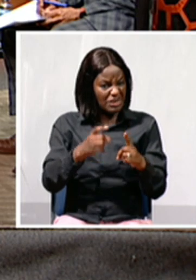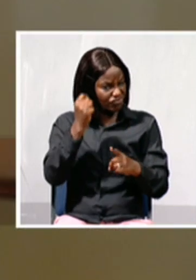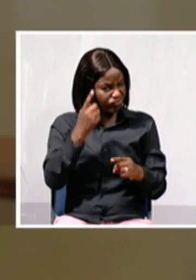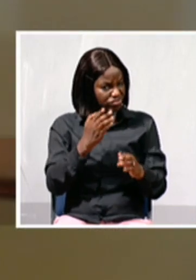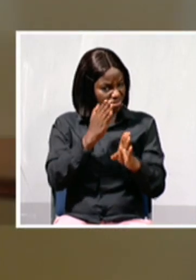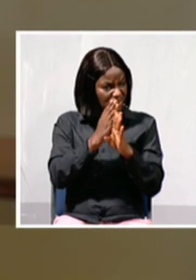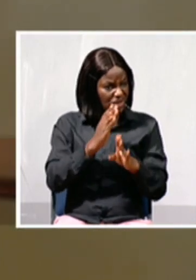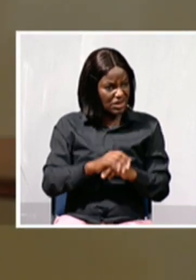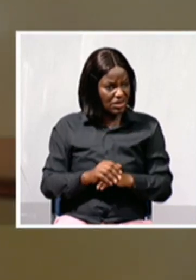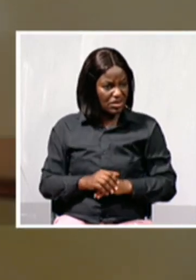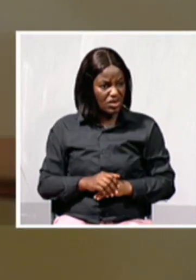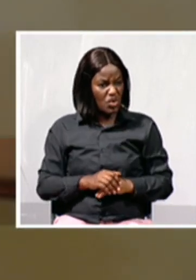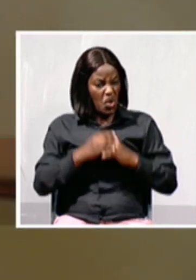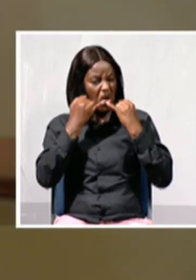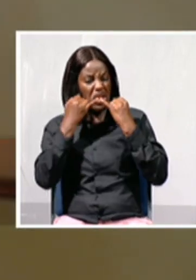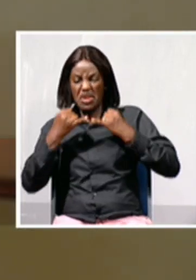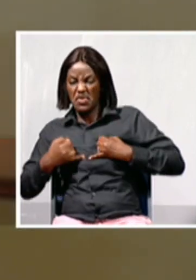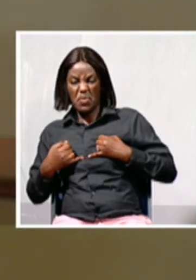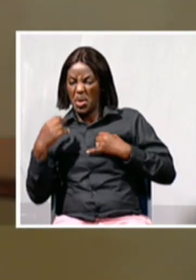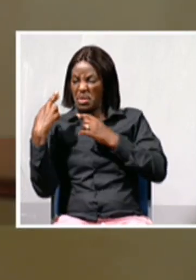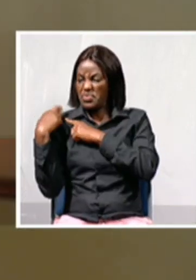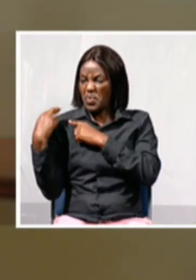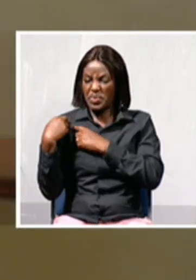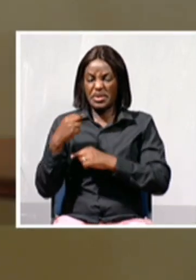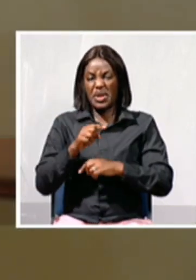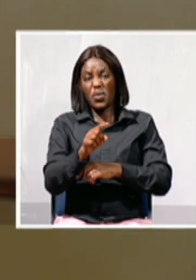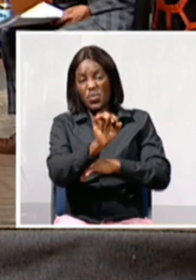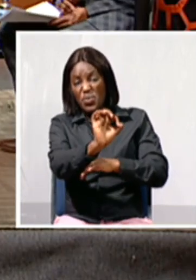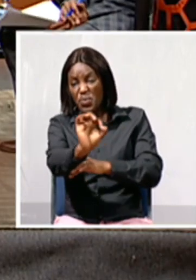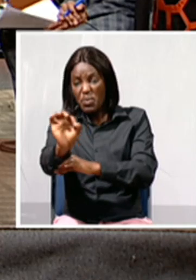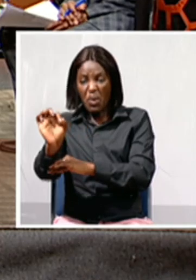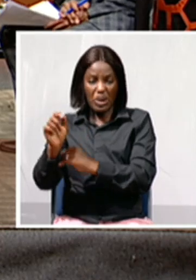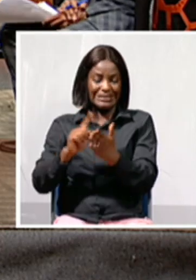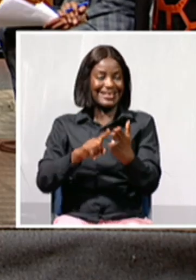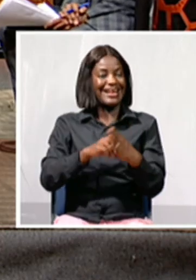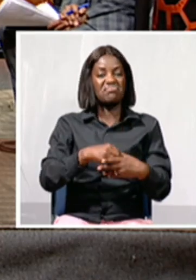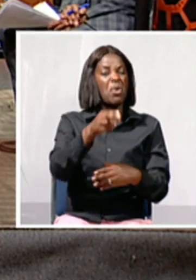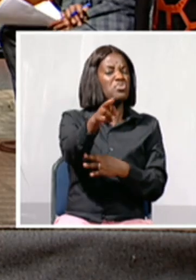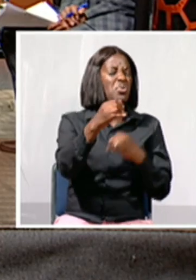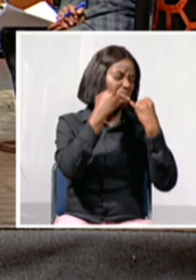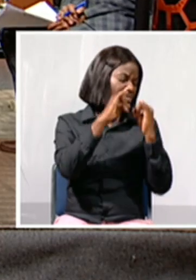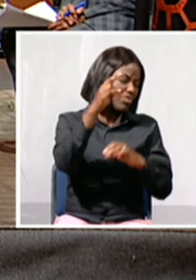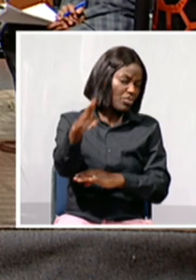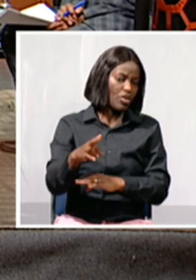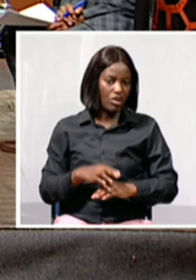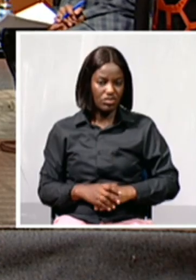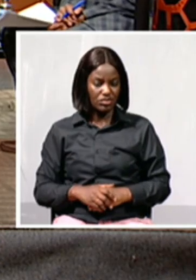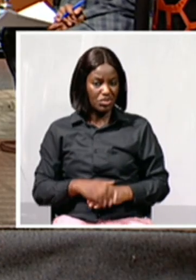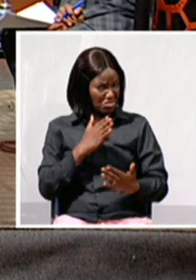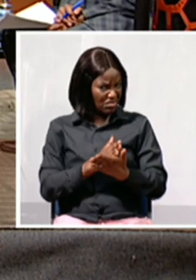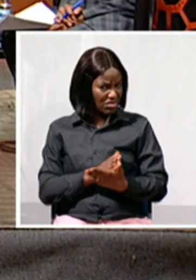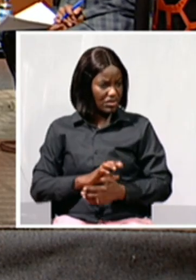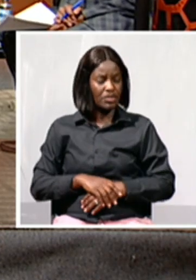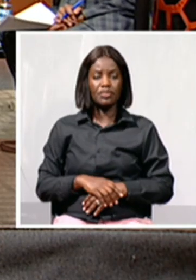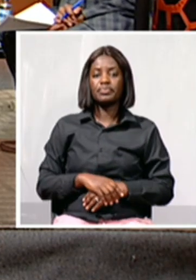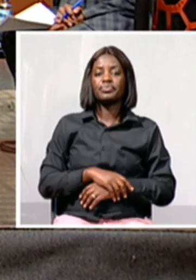we're saying we should not be told that it's our duty to participate in the democratic process as citizens in a constitutional democracy, what is it that we're actually saying?